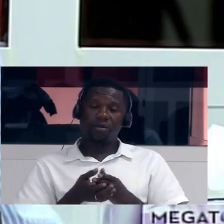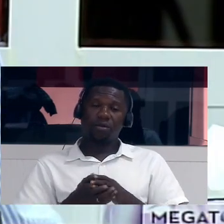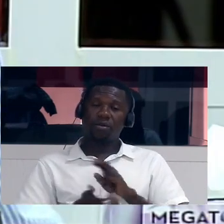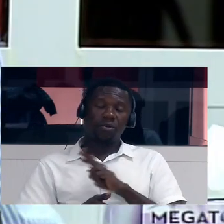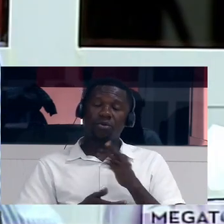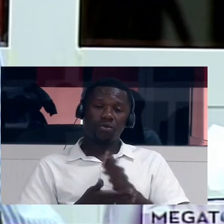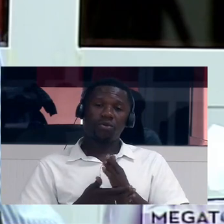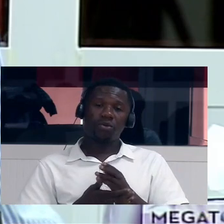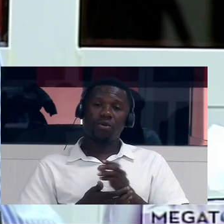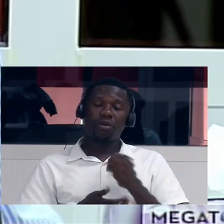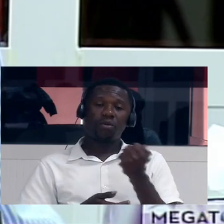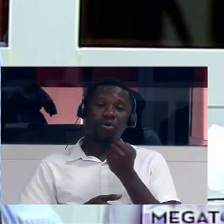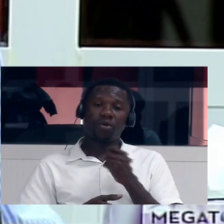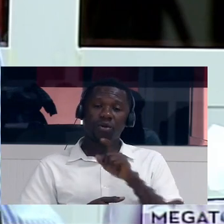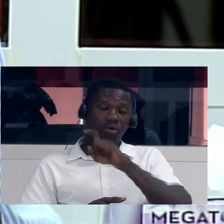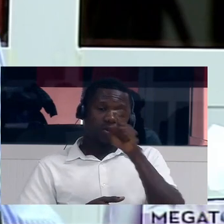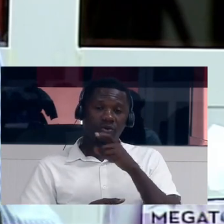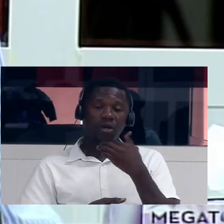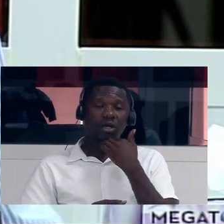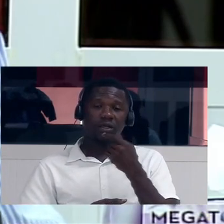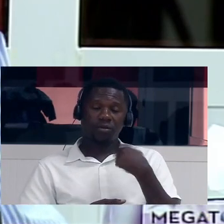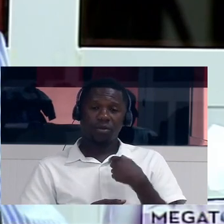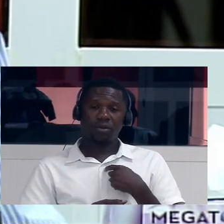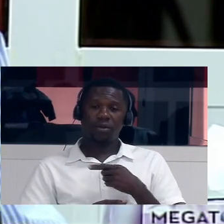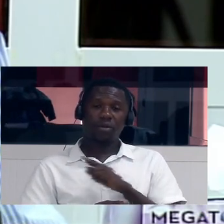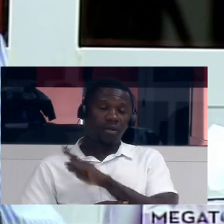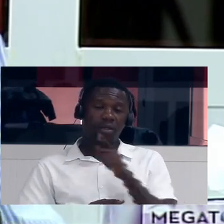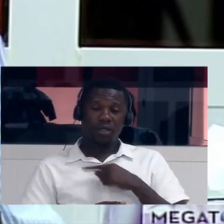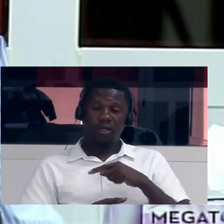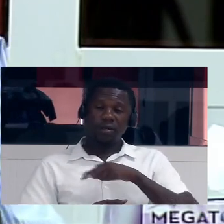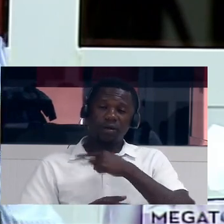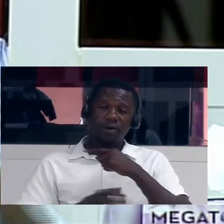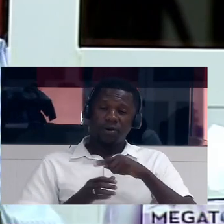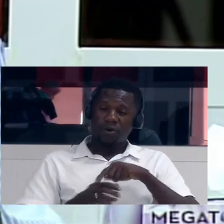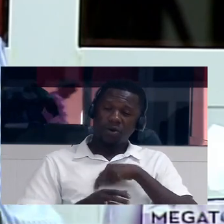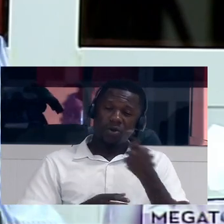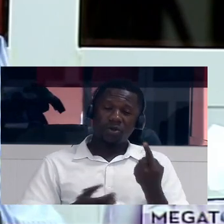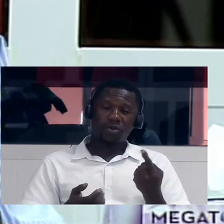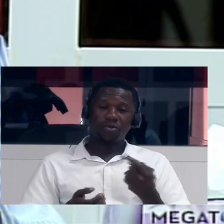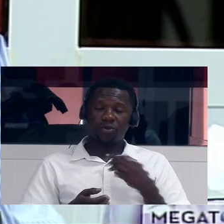Certainly not, because what the questions you are asking me, they hurt, because I know what I went through.